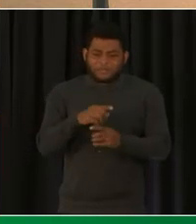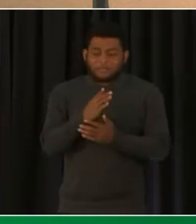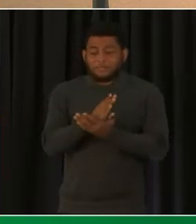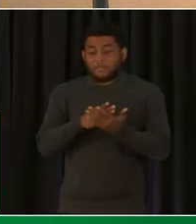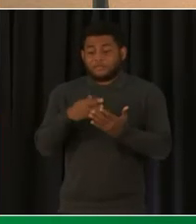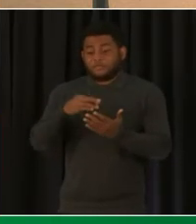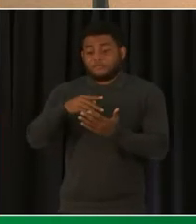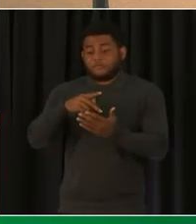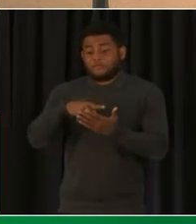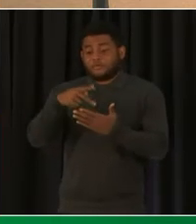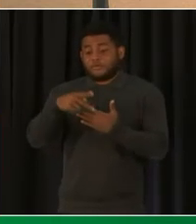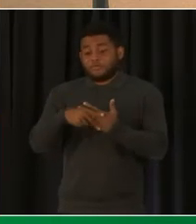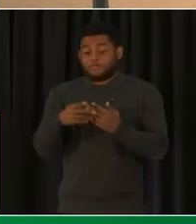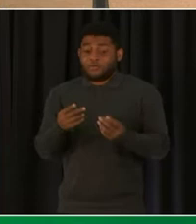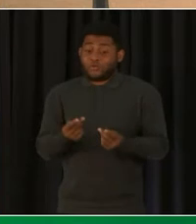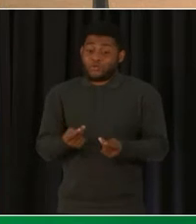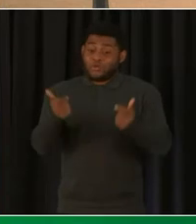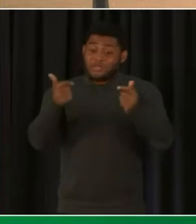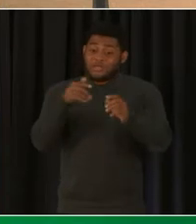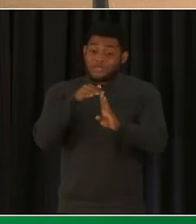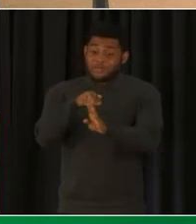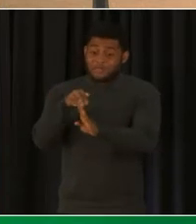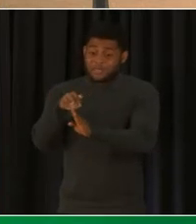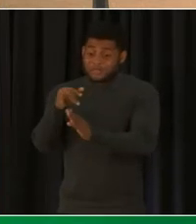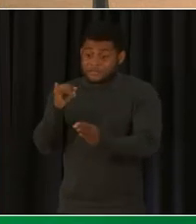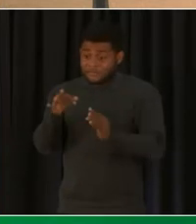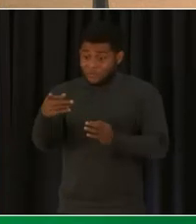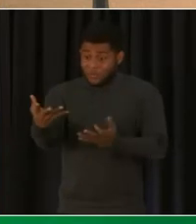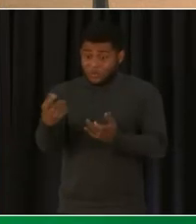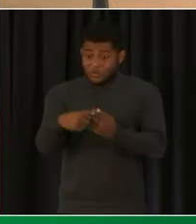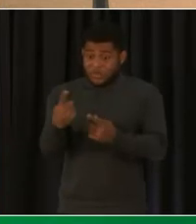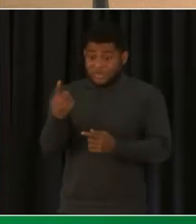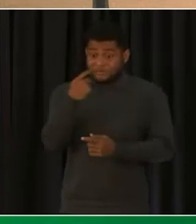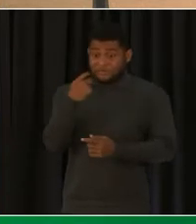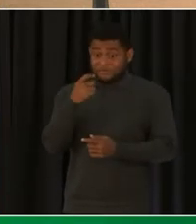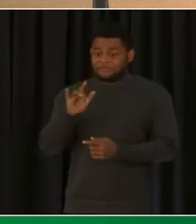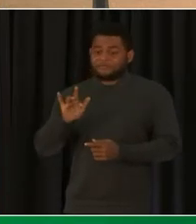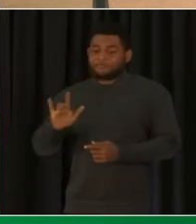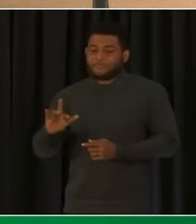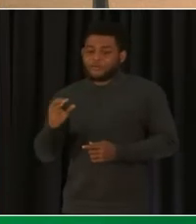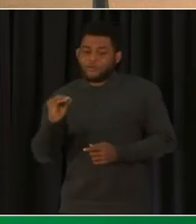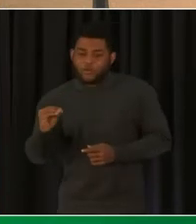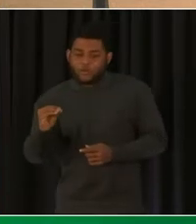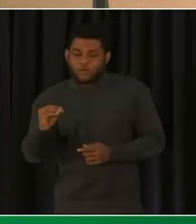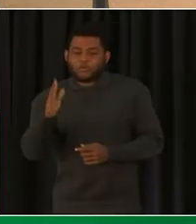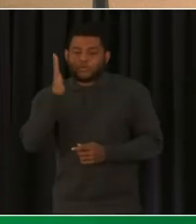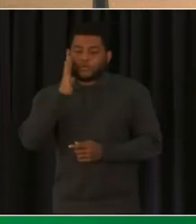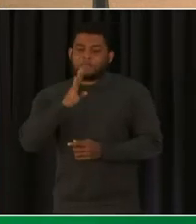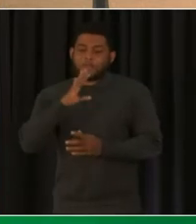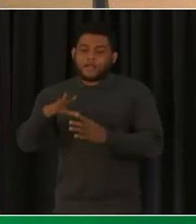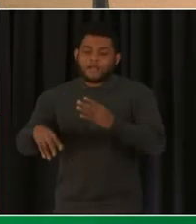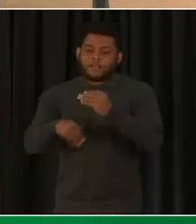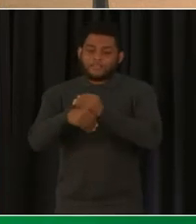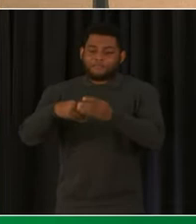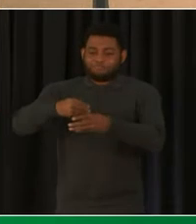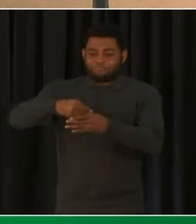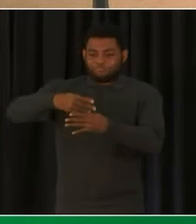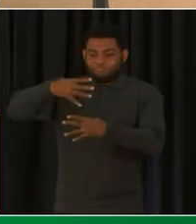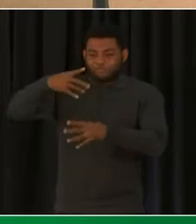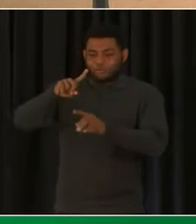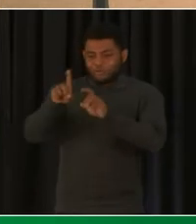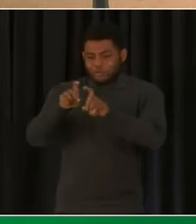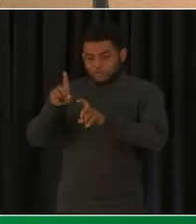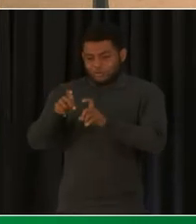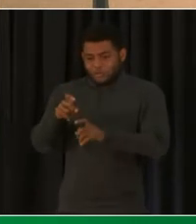reminder, if you would like to ask a question, you can press 0 now and you'll be added into our speaker queue. And if you're joining us via